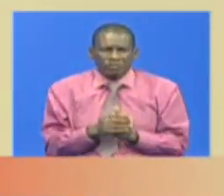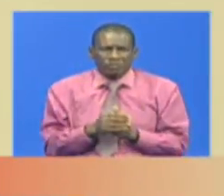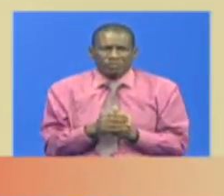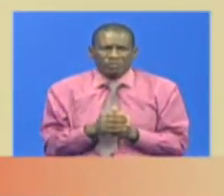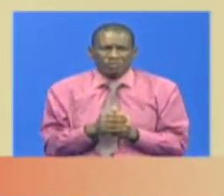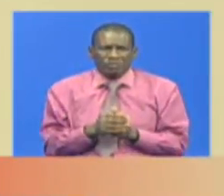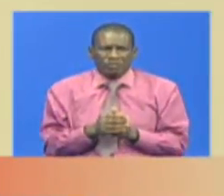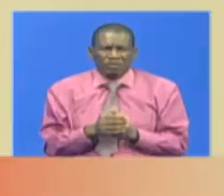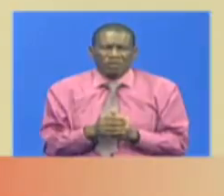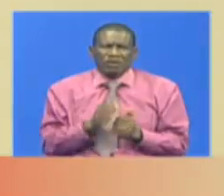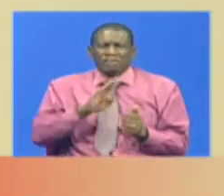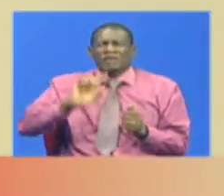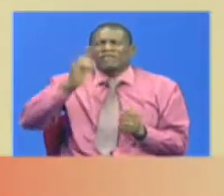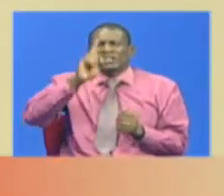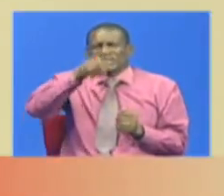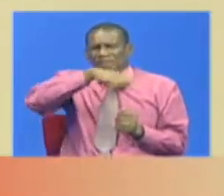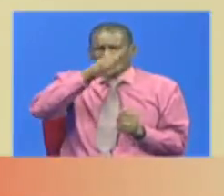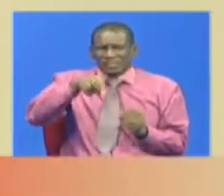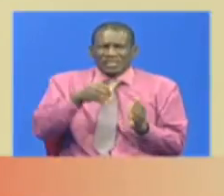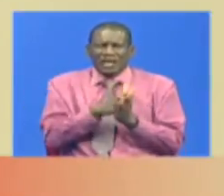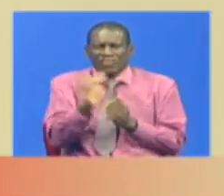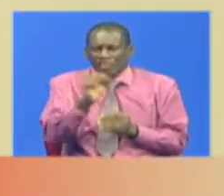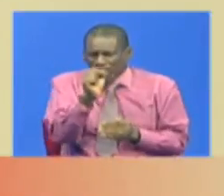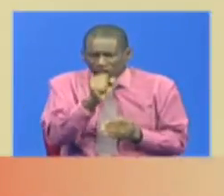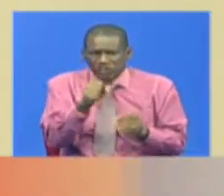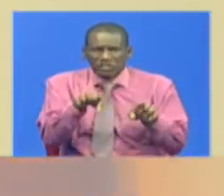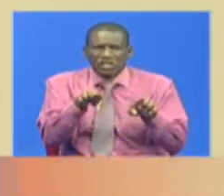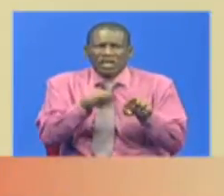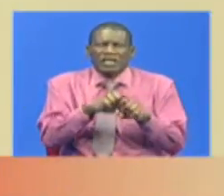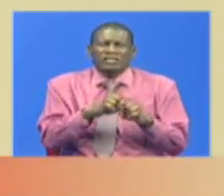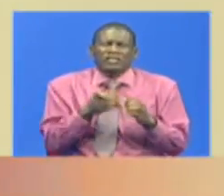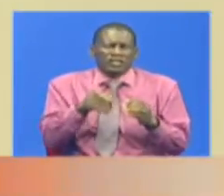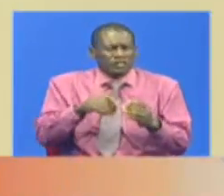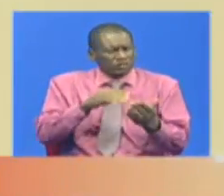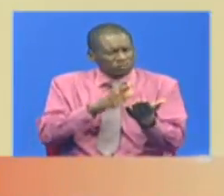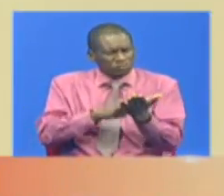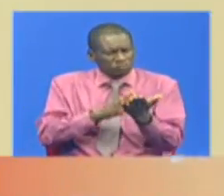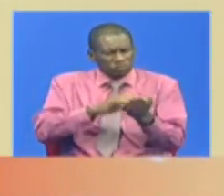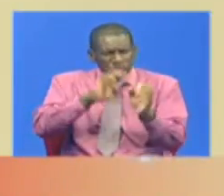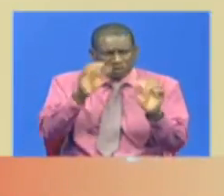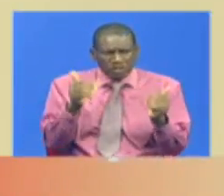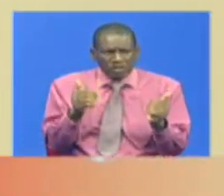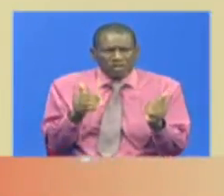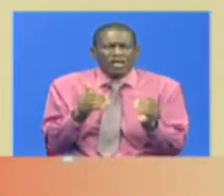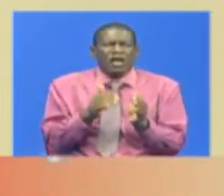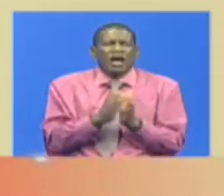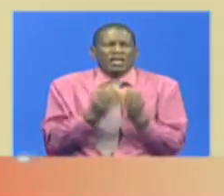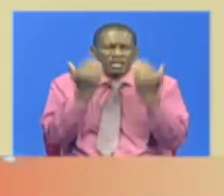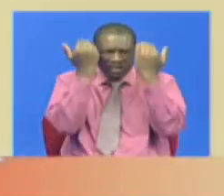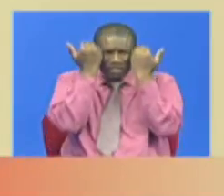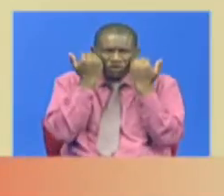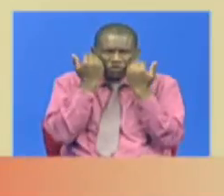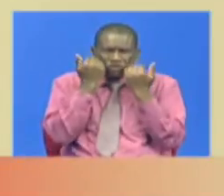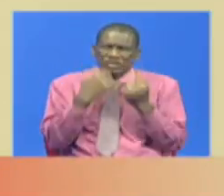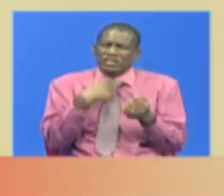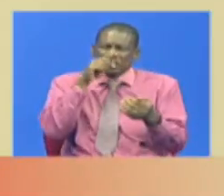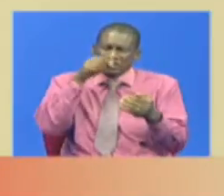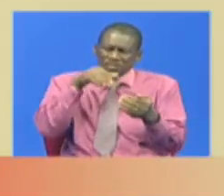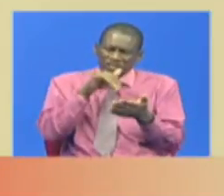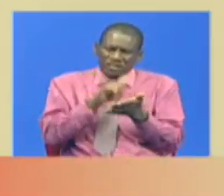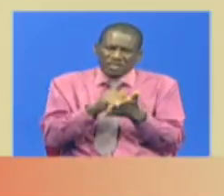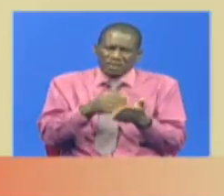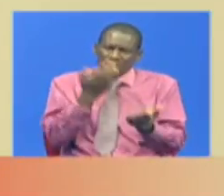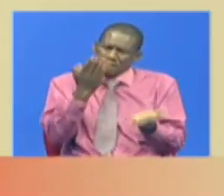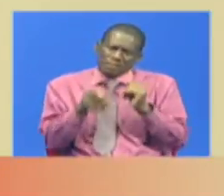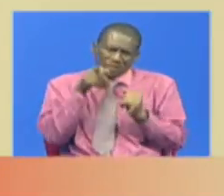Being first offenders at their age, as the court said, is commendable. and the court themselves that perhaps